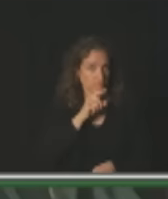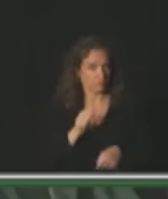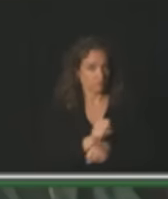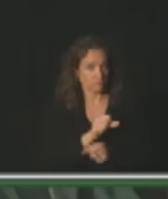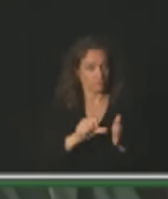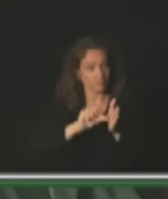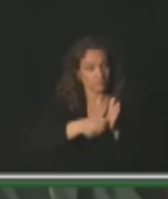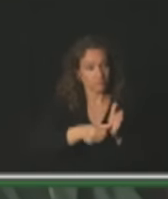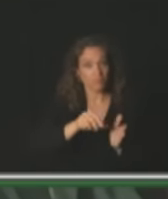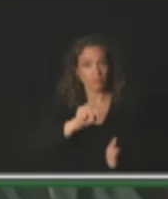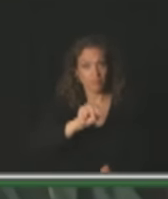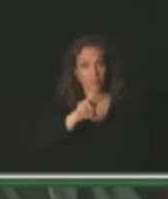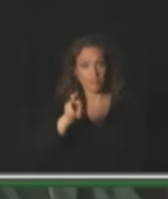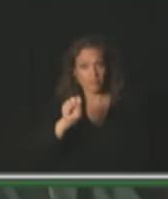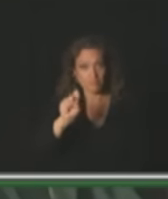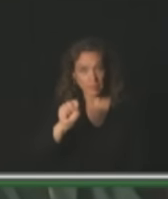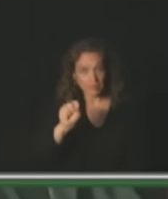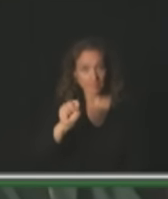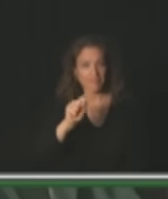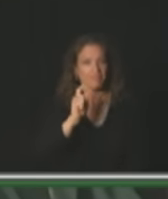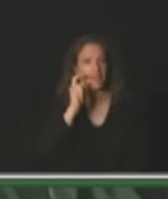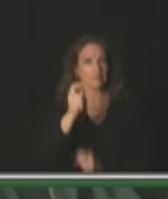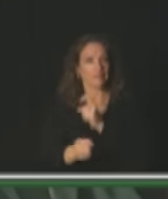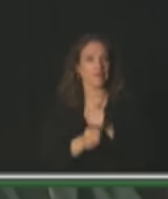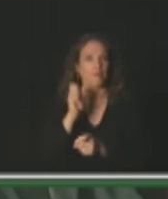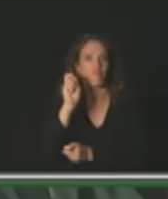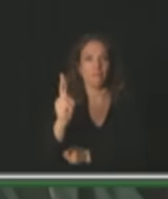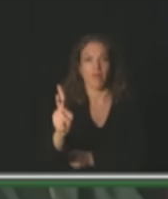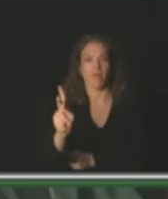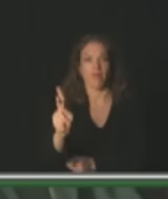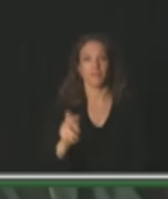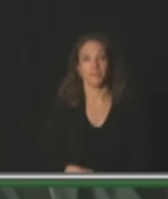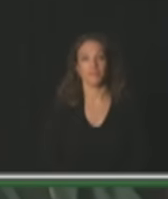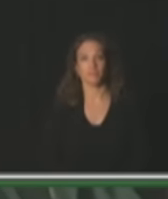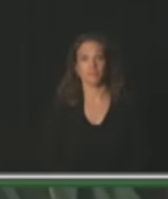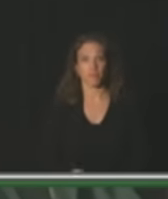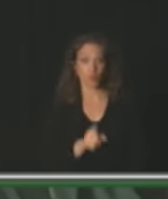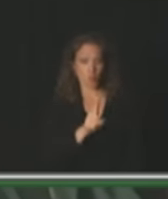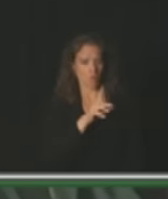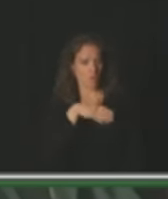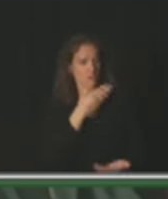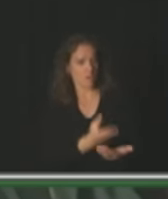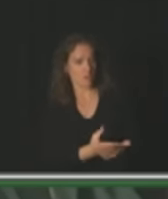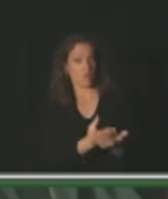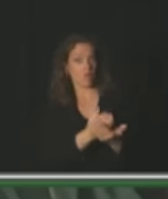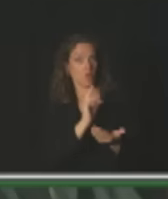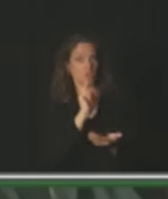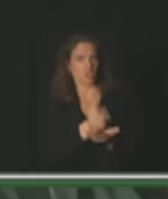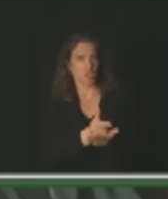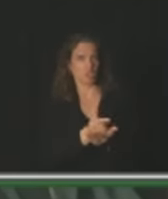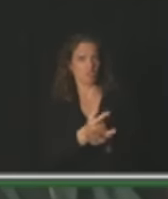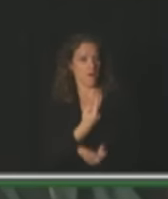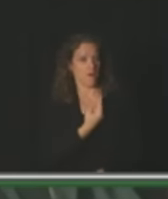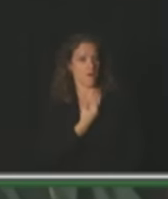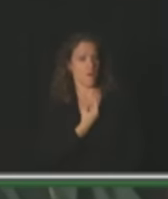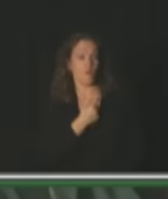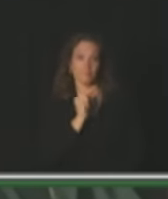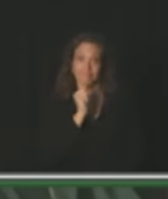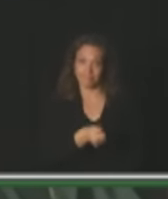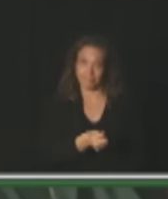must, give back. Because you did not get here without the help of others.